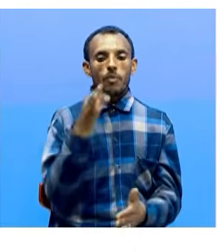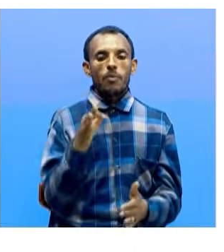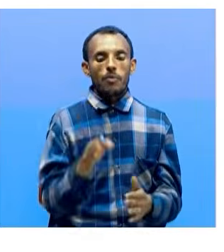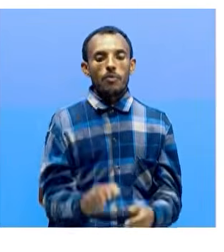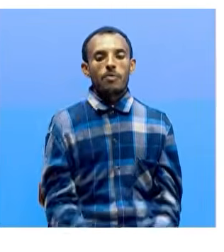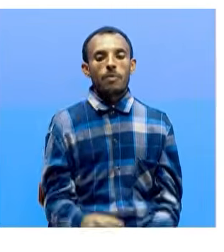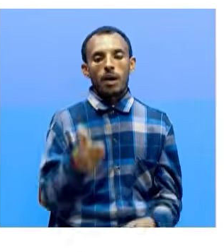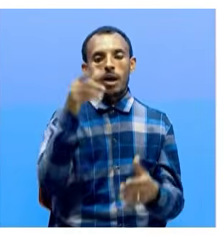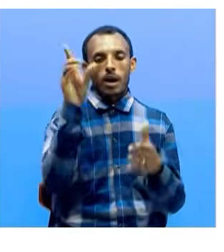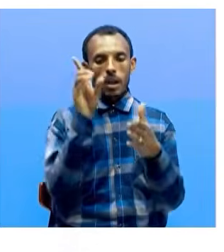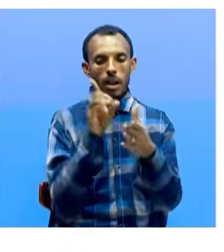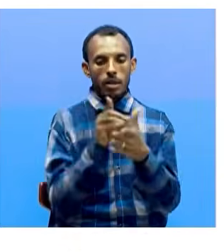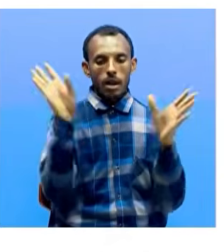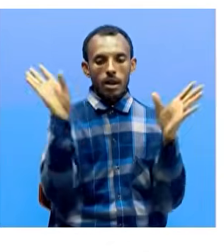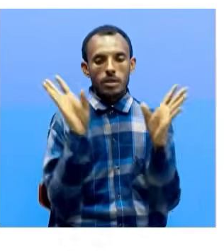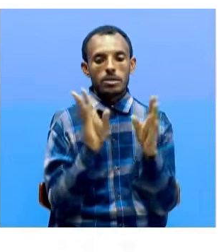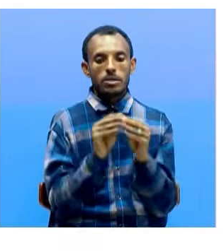a data set